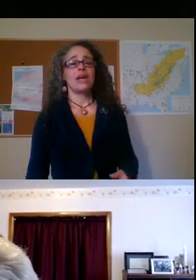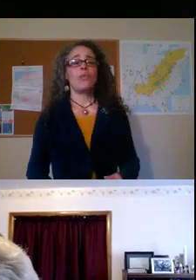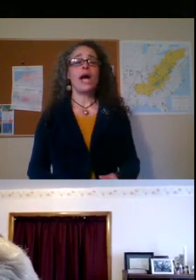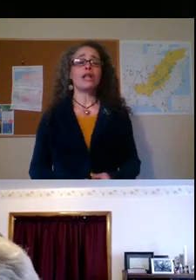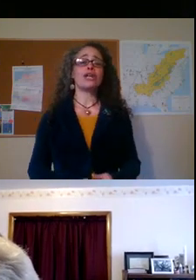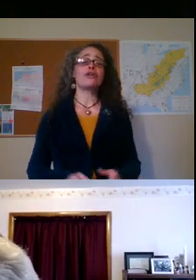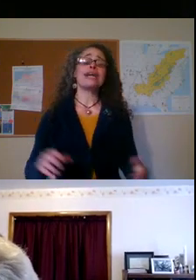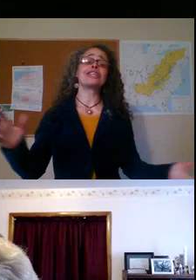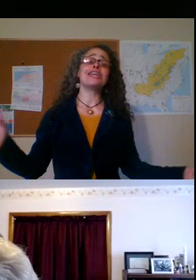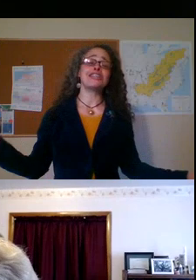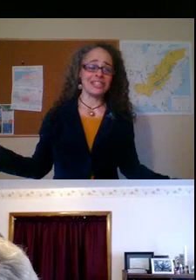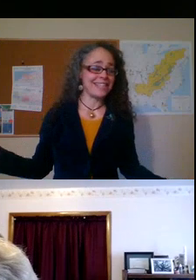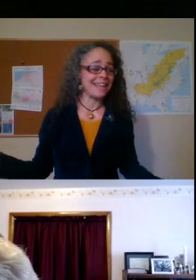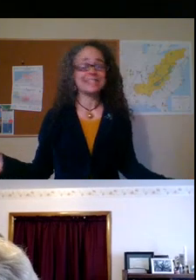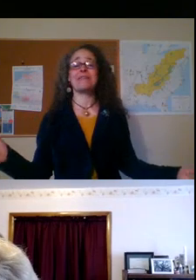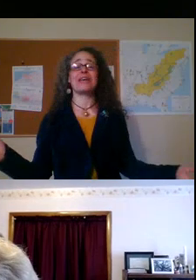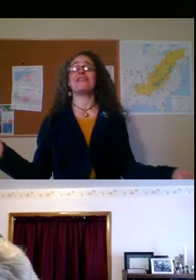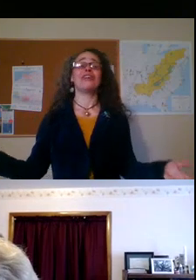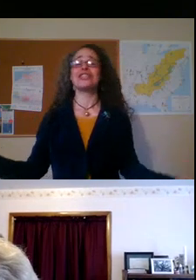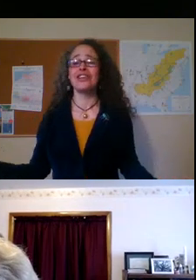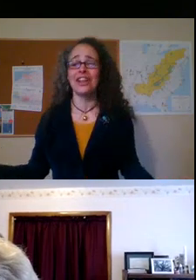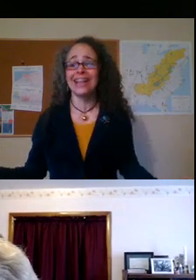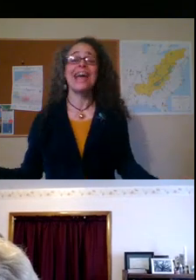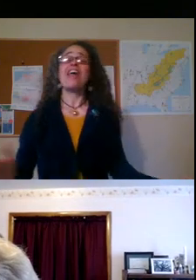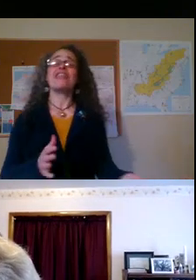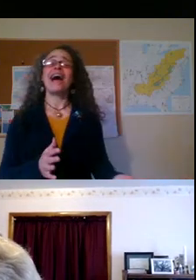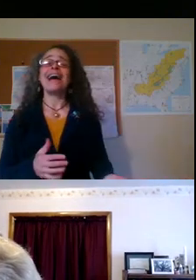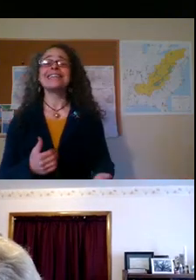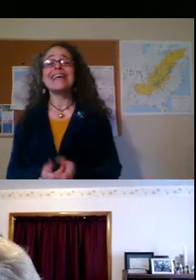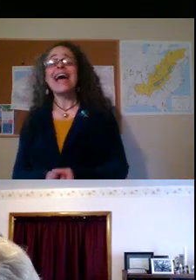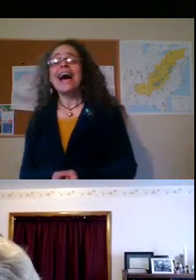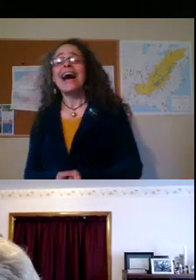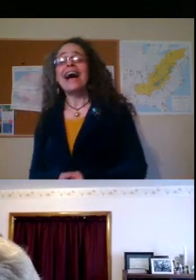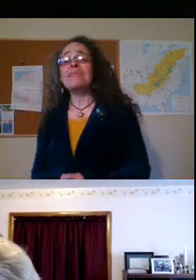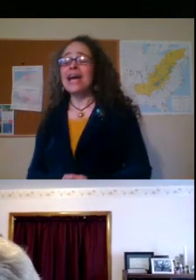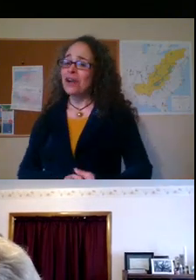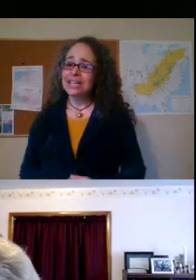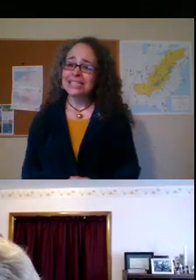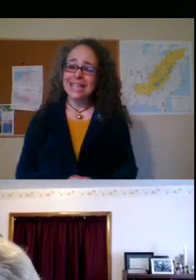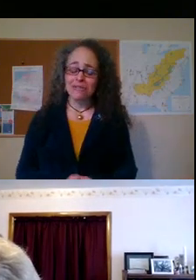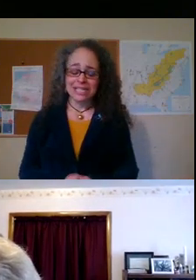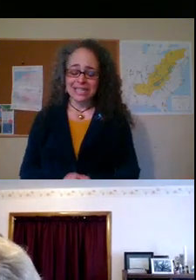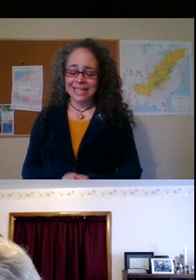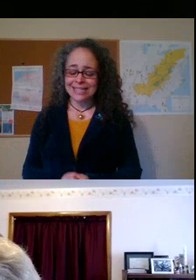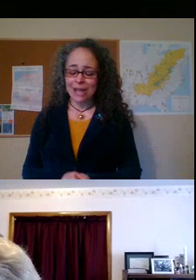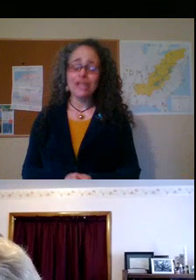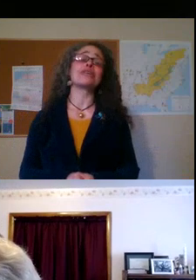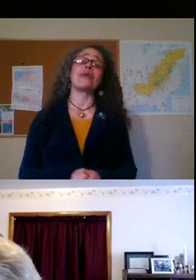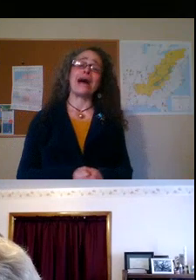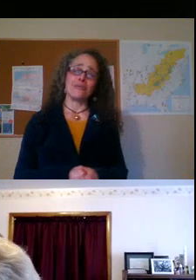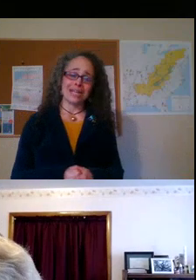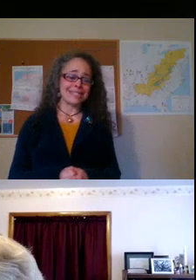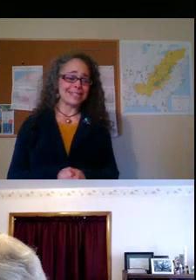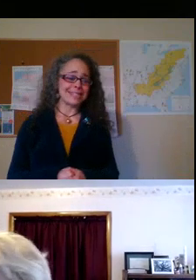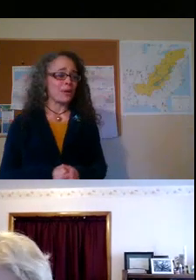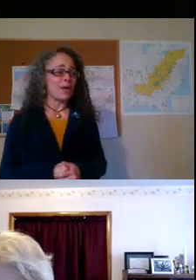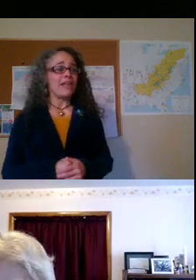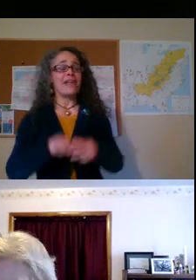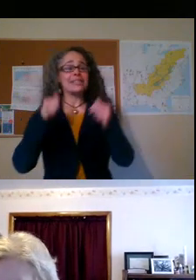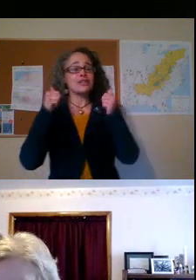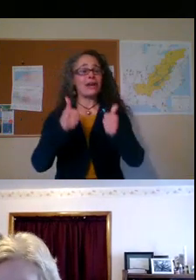Okay. Well, congratulations. It has been official that Cattaraugus County is also at